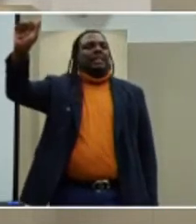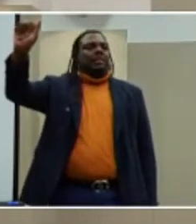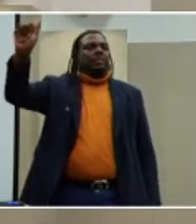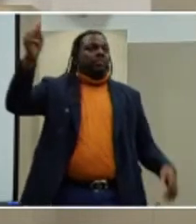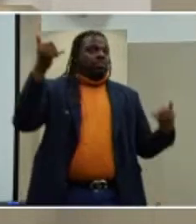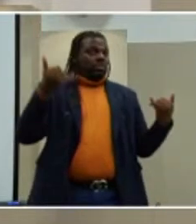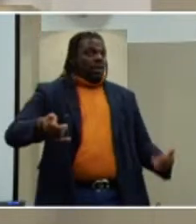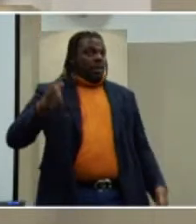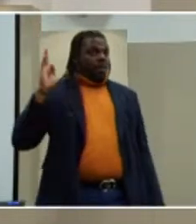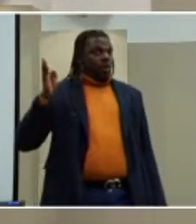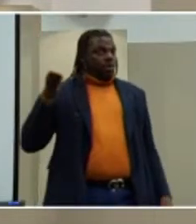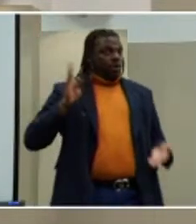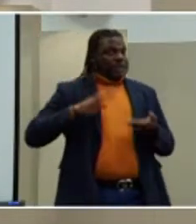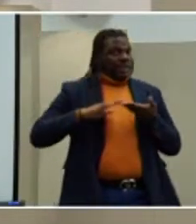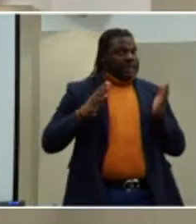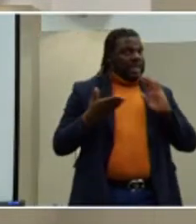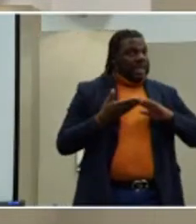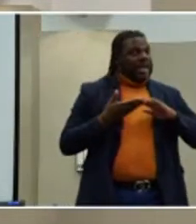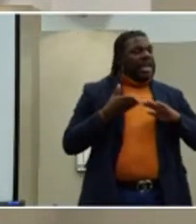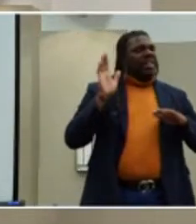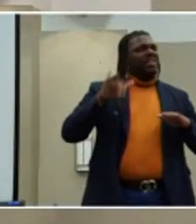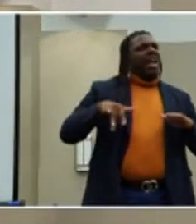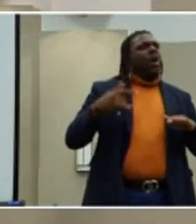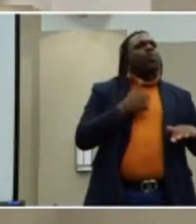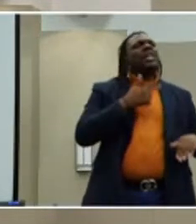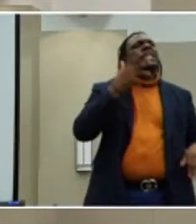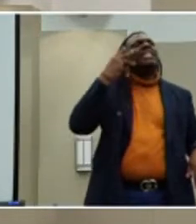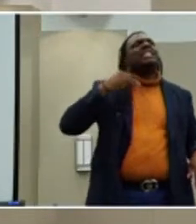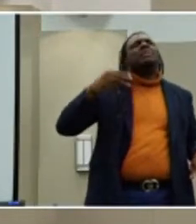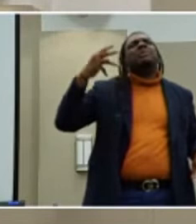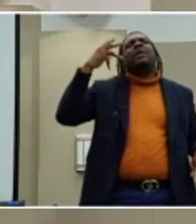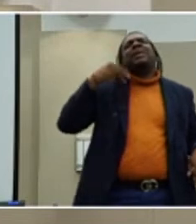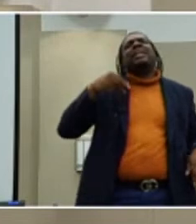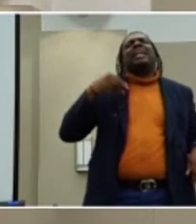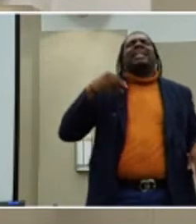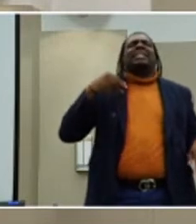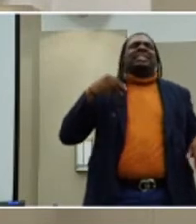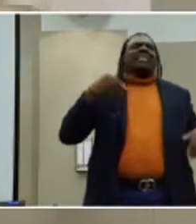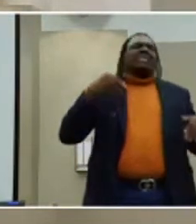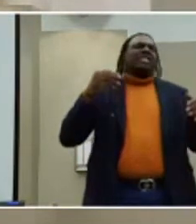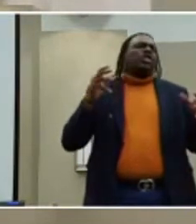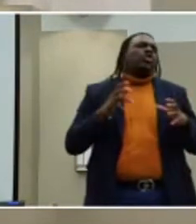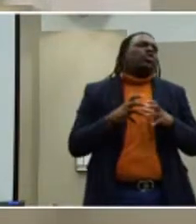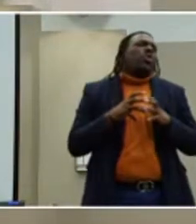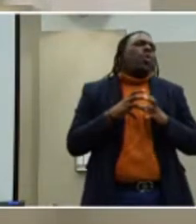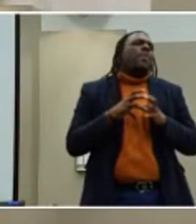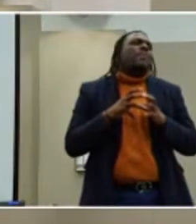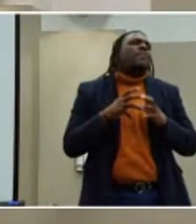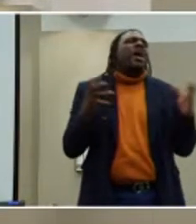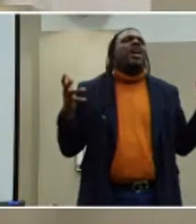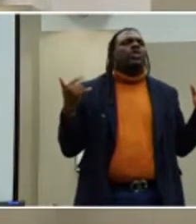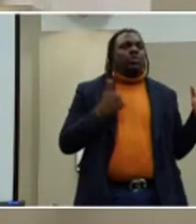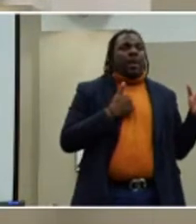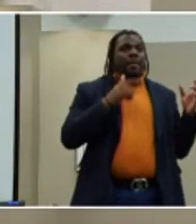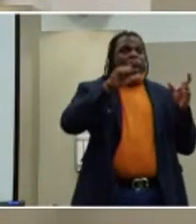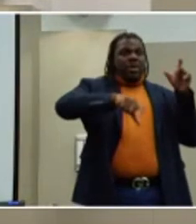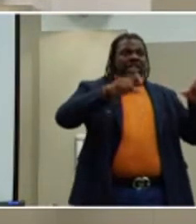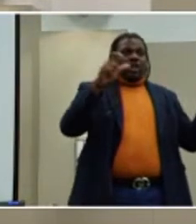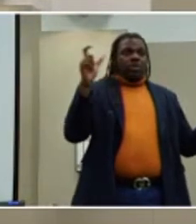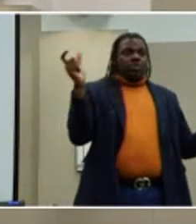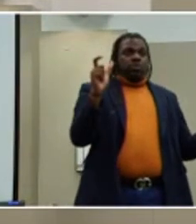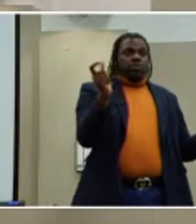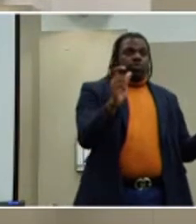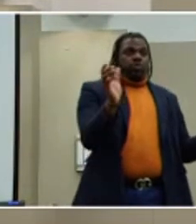Baltimore is a city which is experiencing unyielding atrophy. We are at our lowest population in over